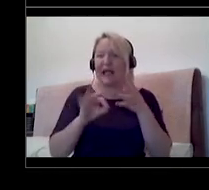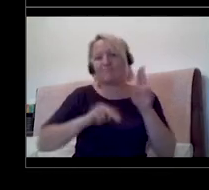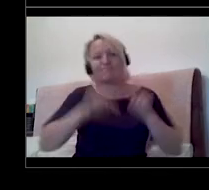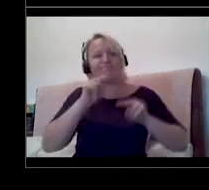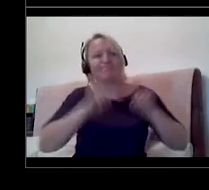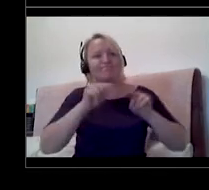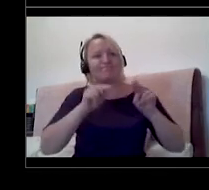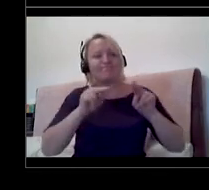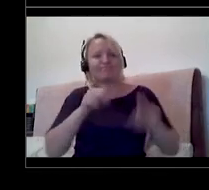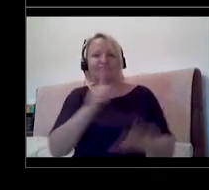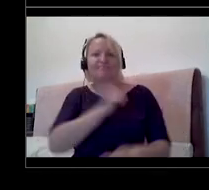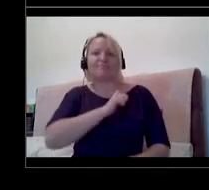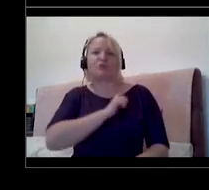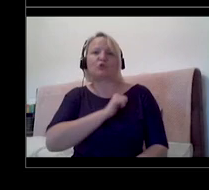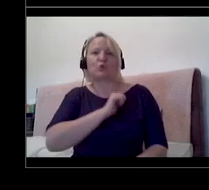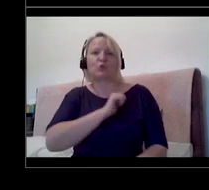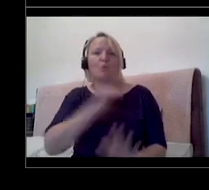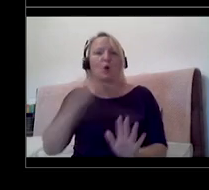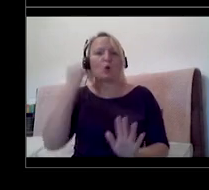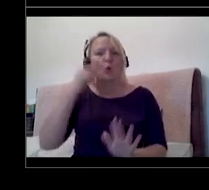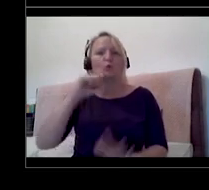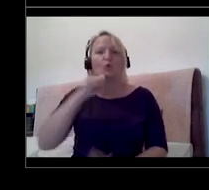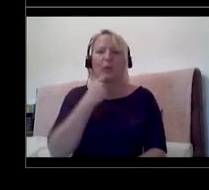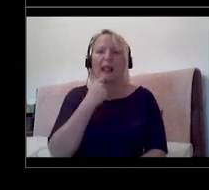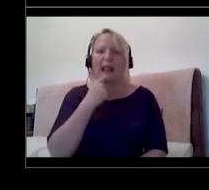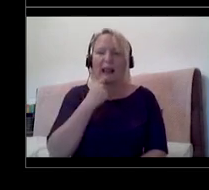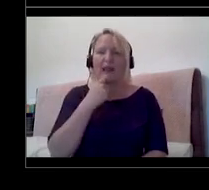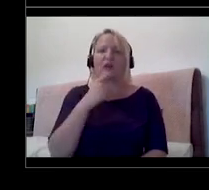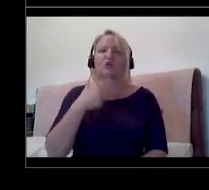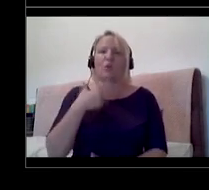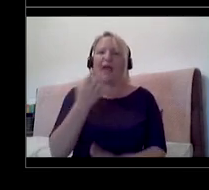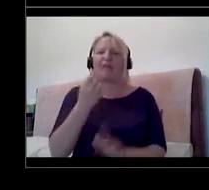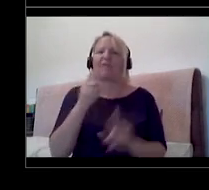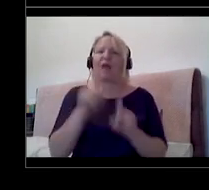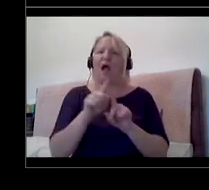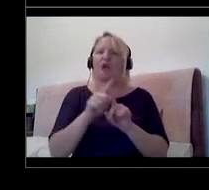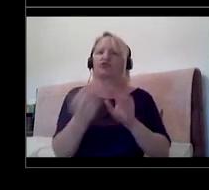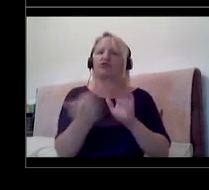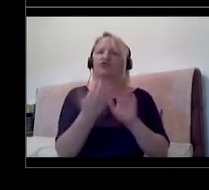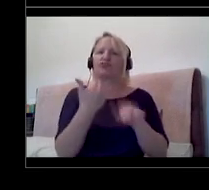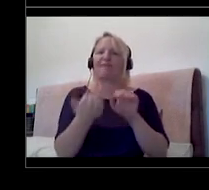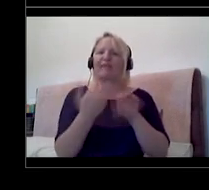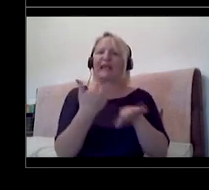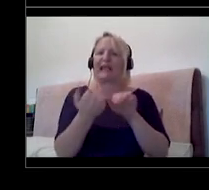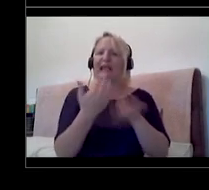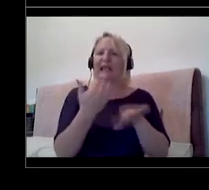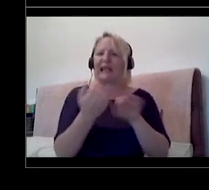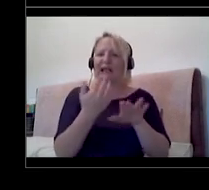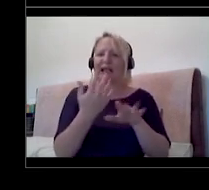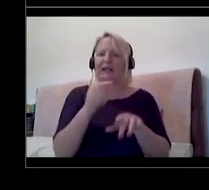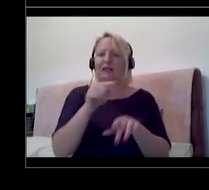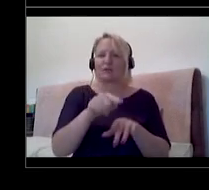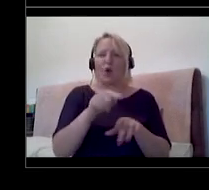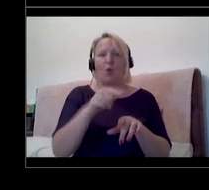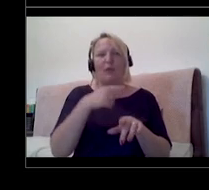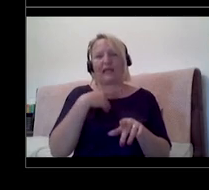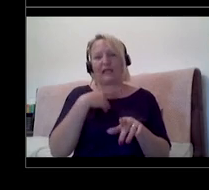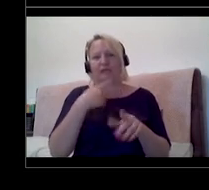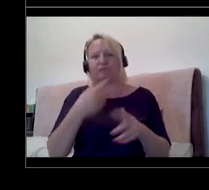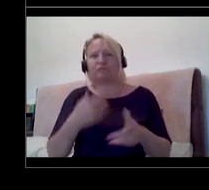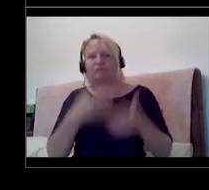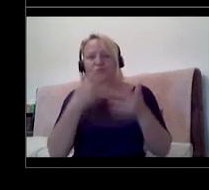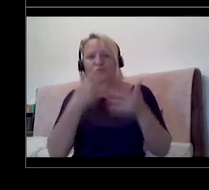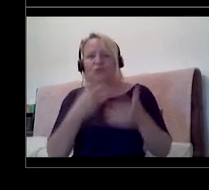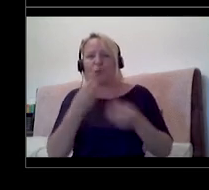in order to do that we take the traffic model which forecasts how traffic flows will change, and we use that to